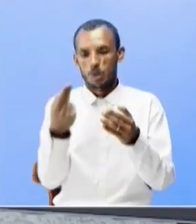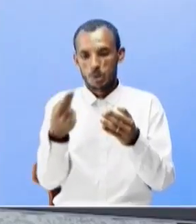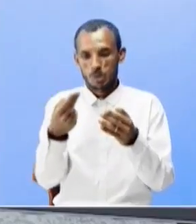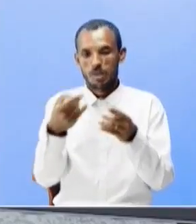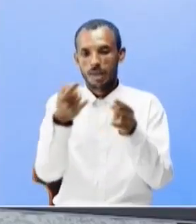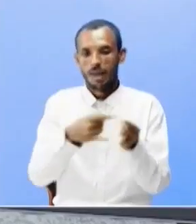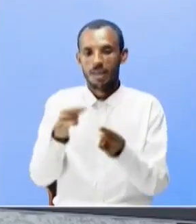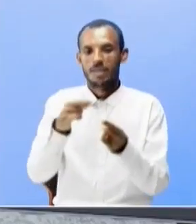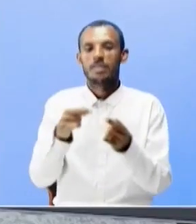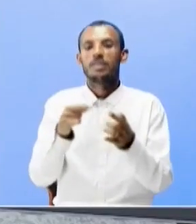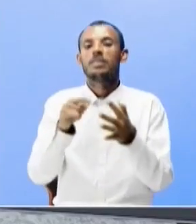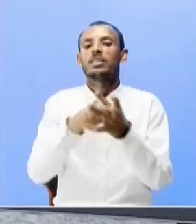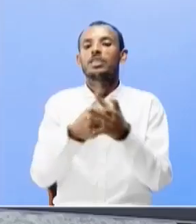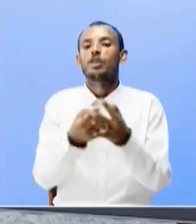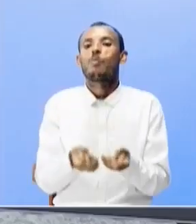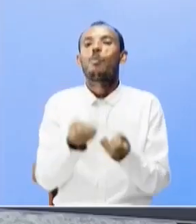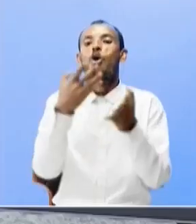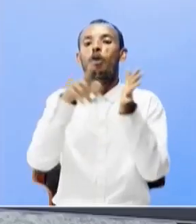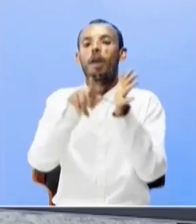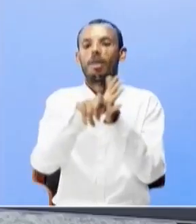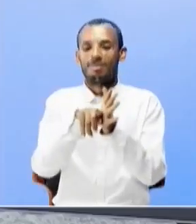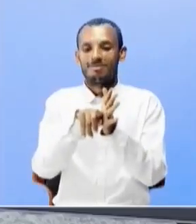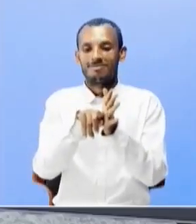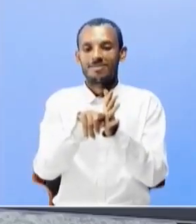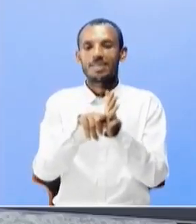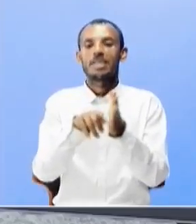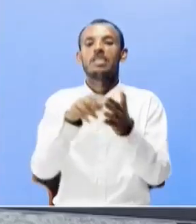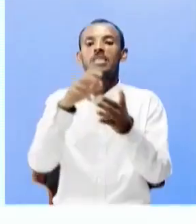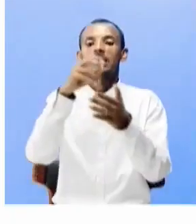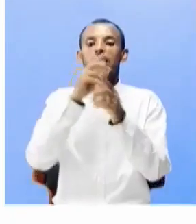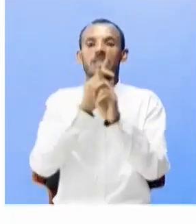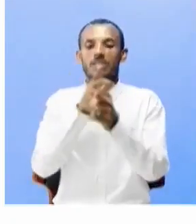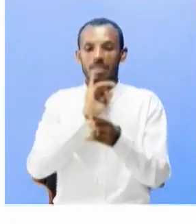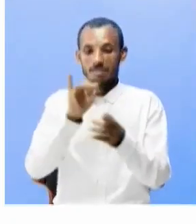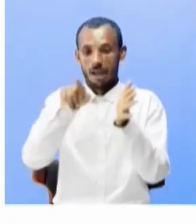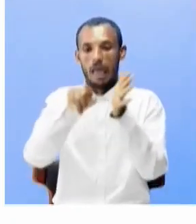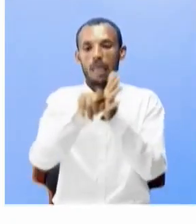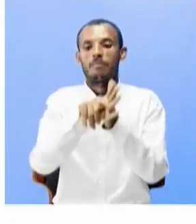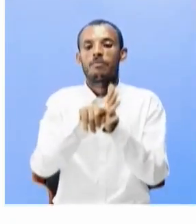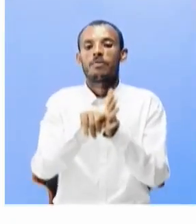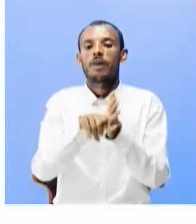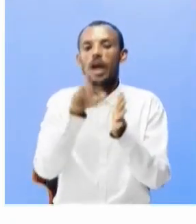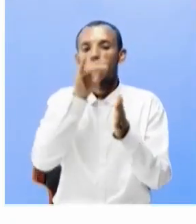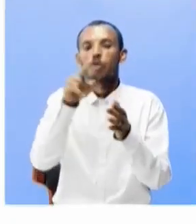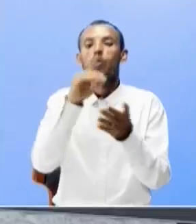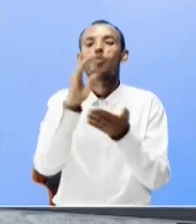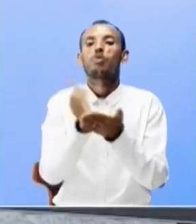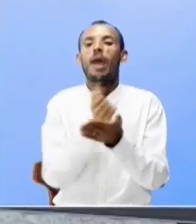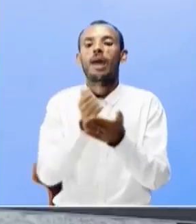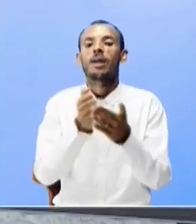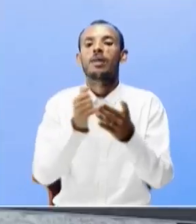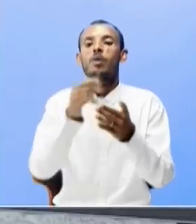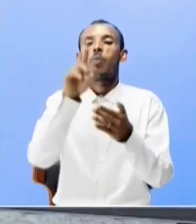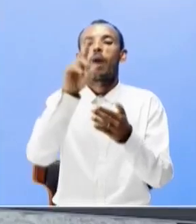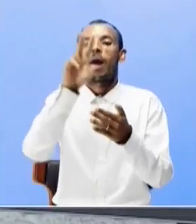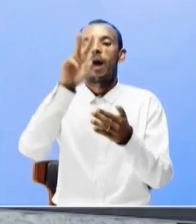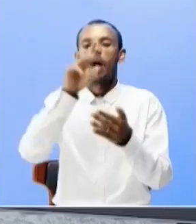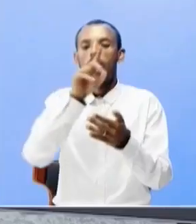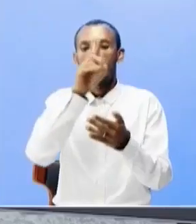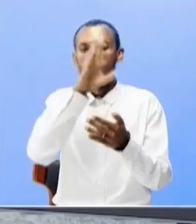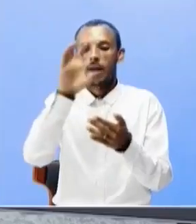we have more negatives here, the result will be negative, and you take the difference of the two